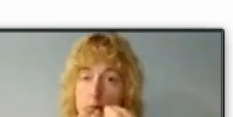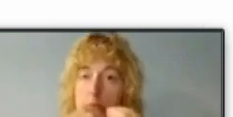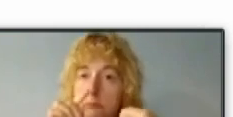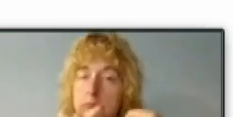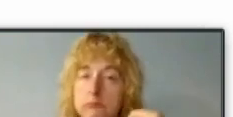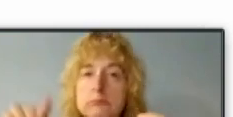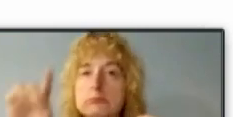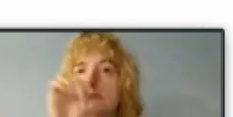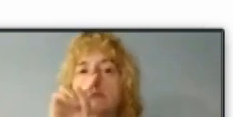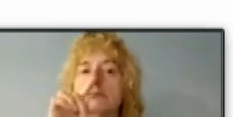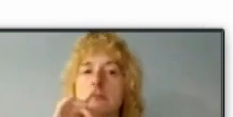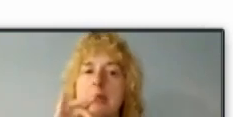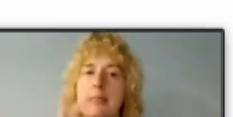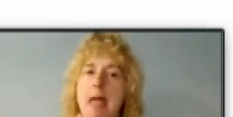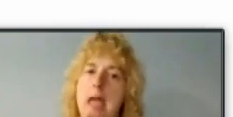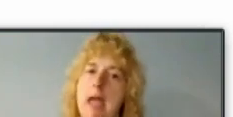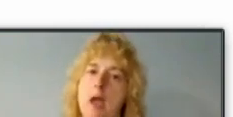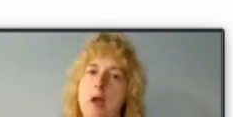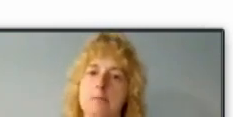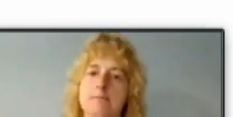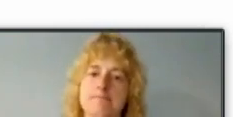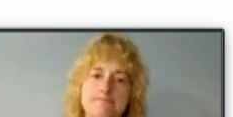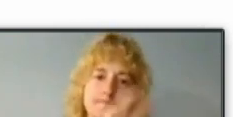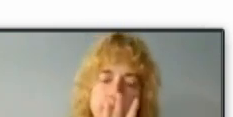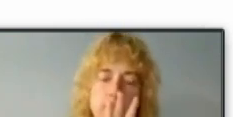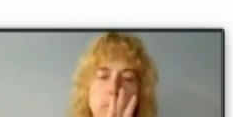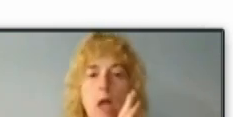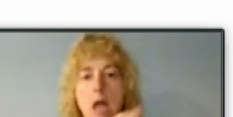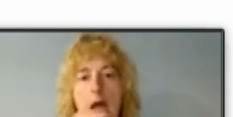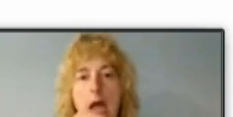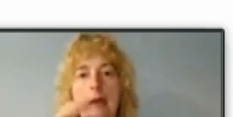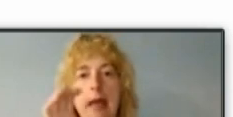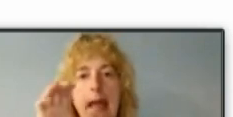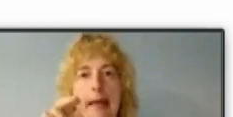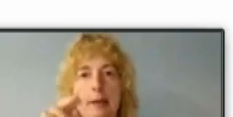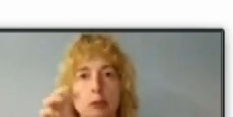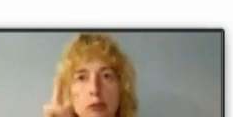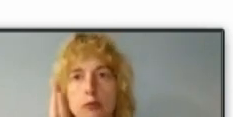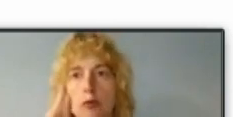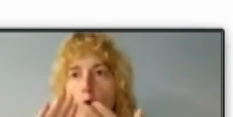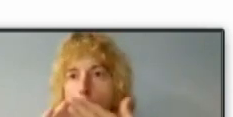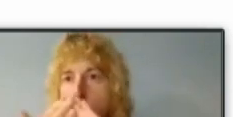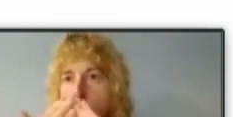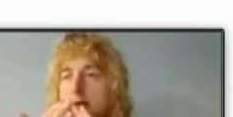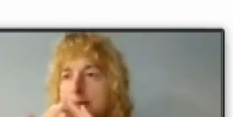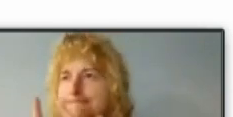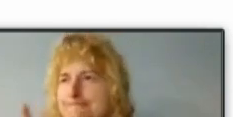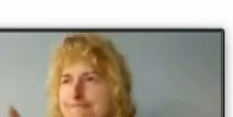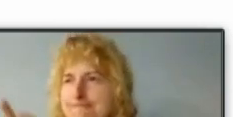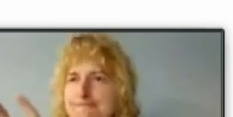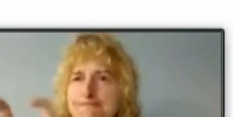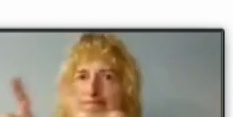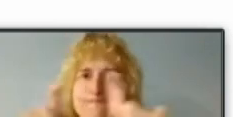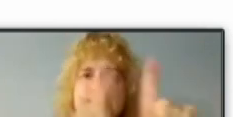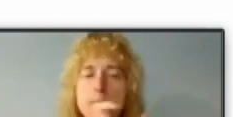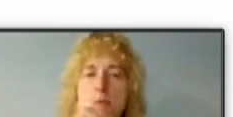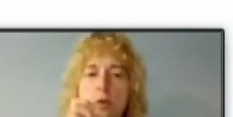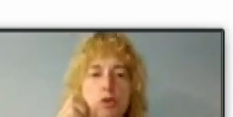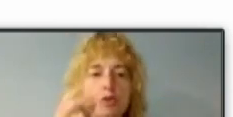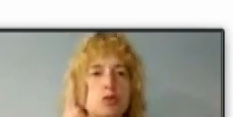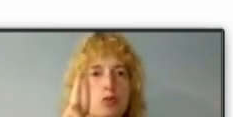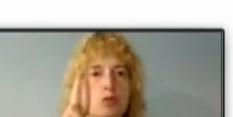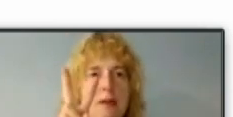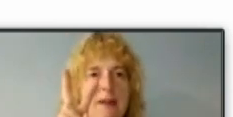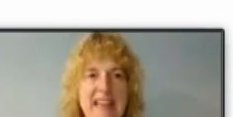our COVID-19 Cancer and Community Survey. And this is a survey that we've just recently launched and that